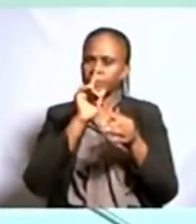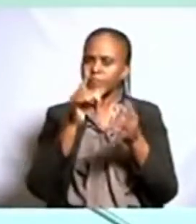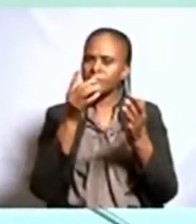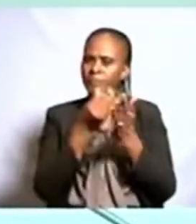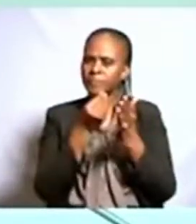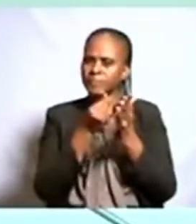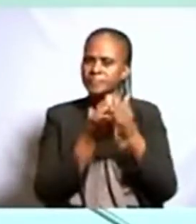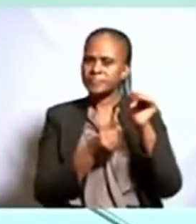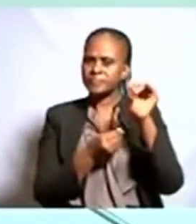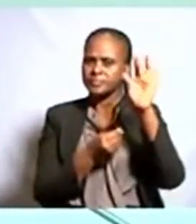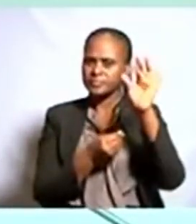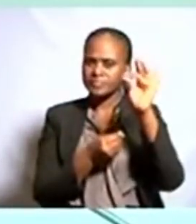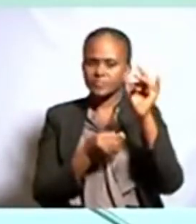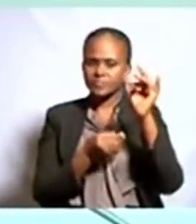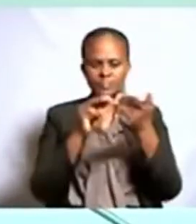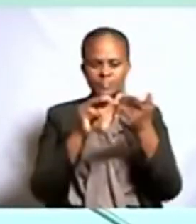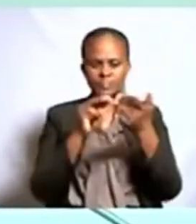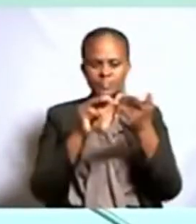of